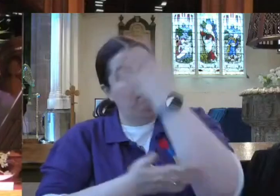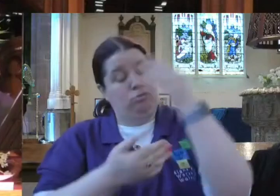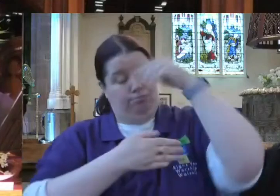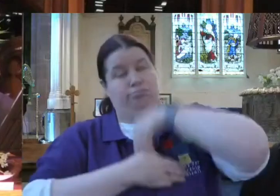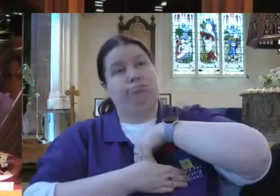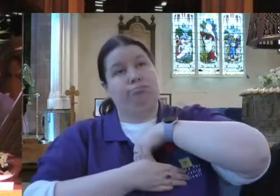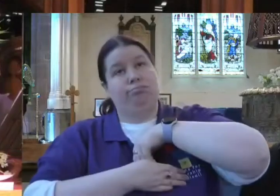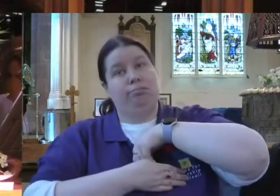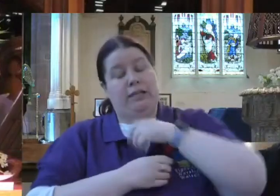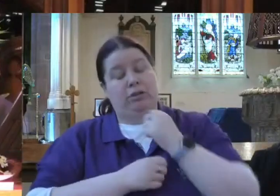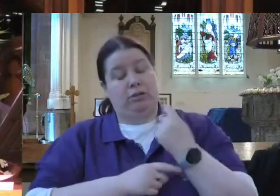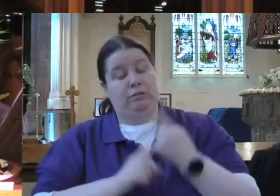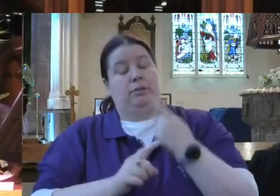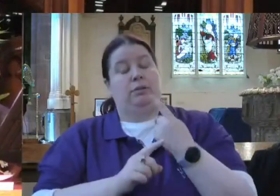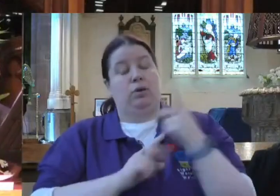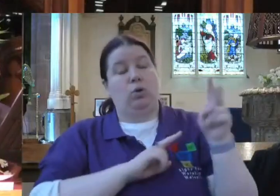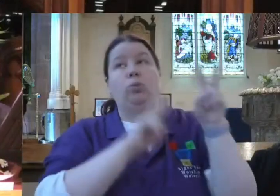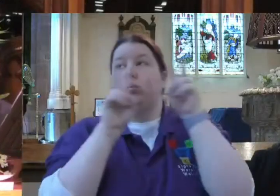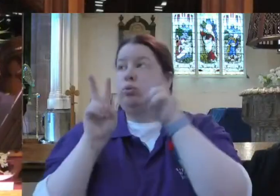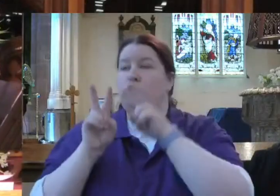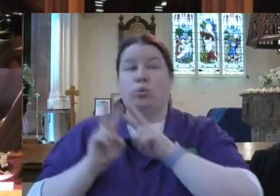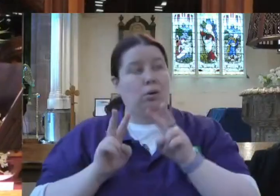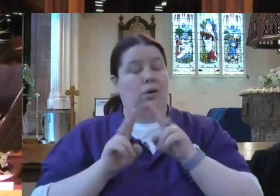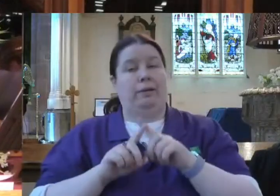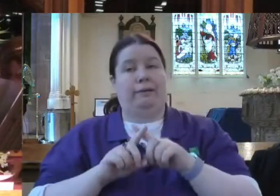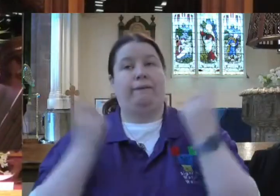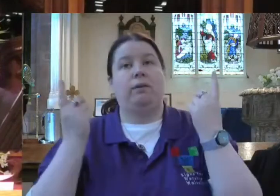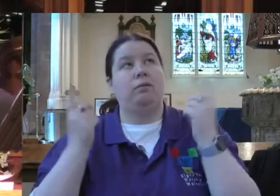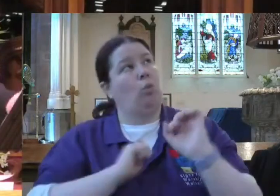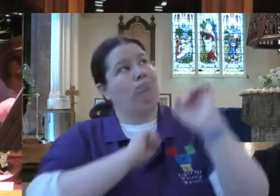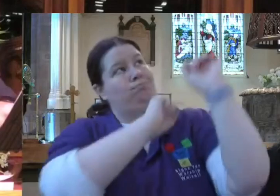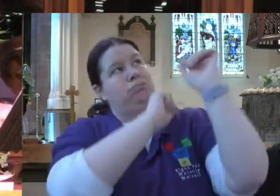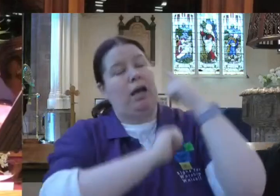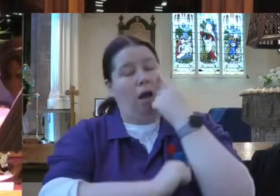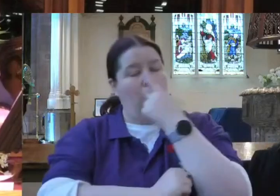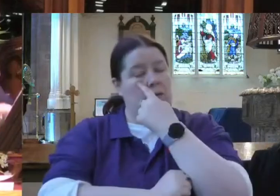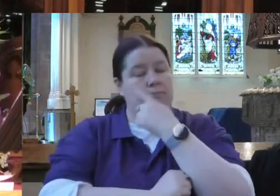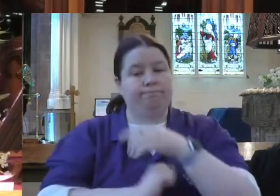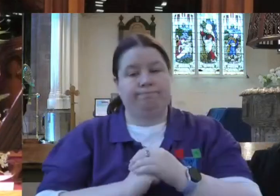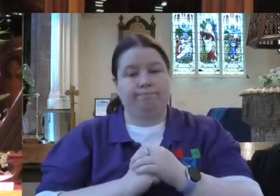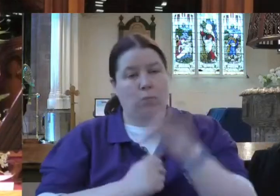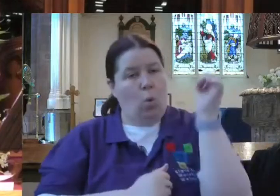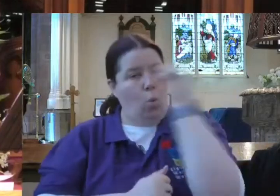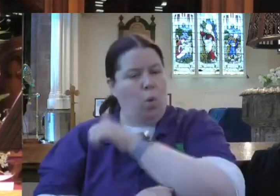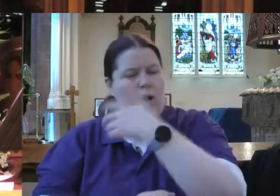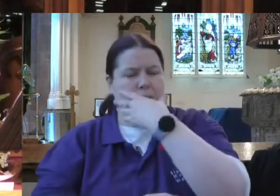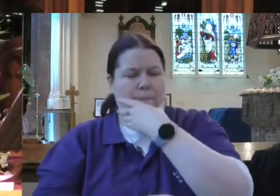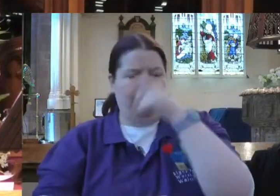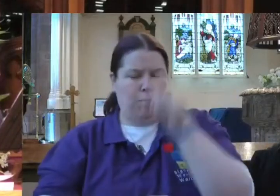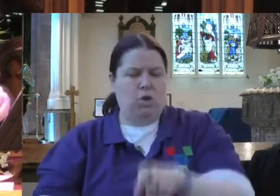you, and you see the world differently. You see the world through God's eyes. And a wise person once said